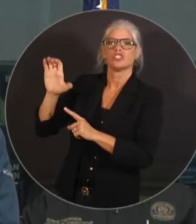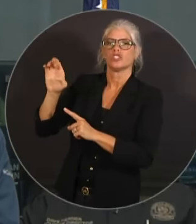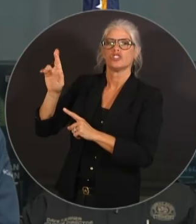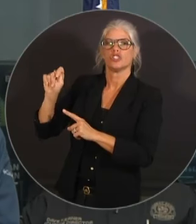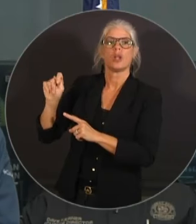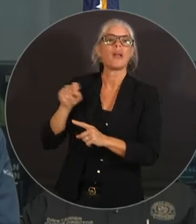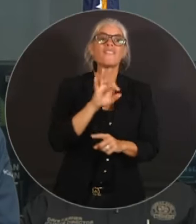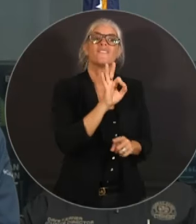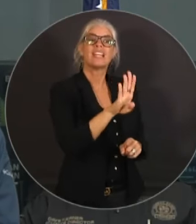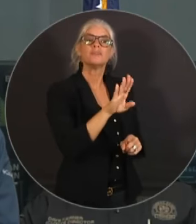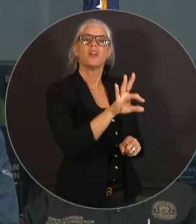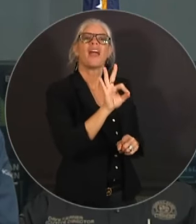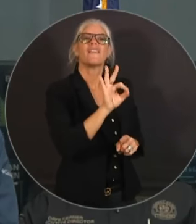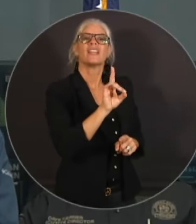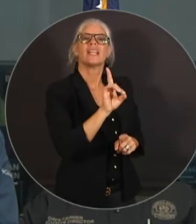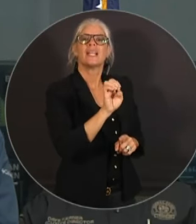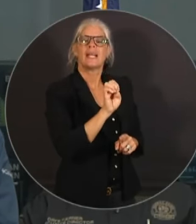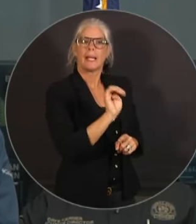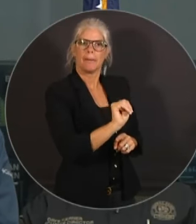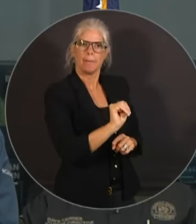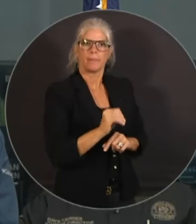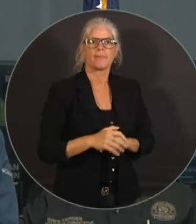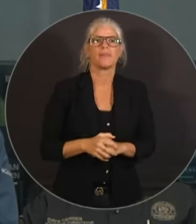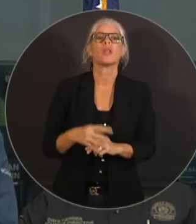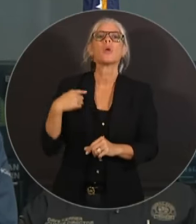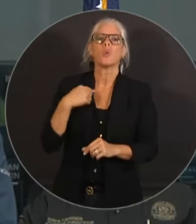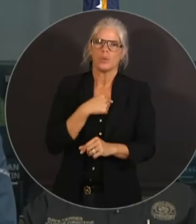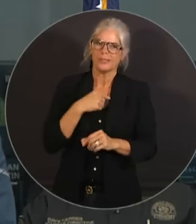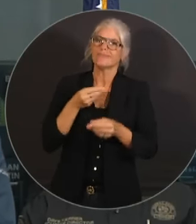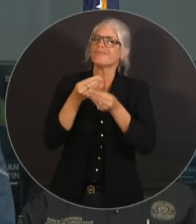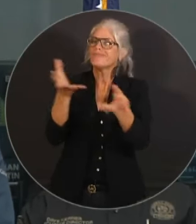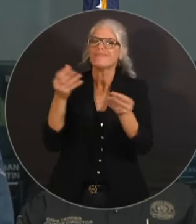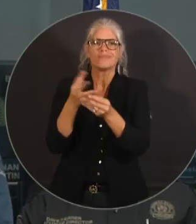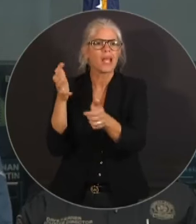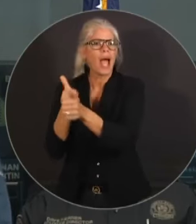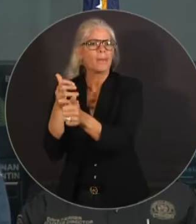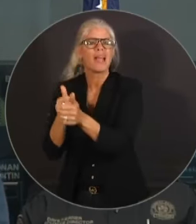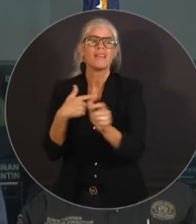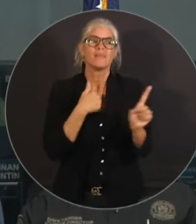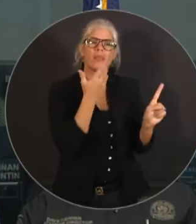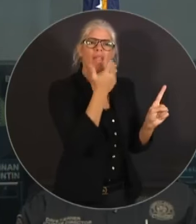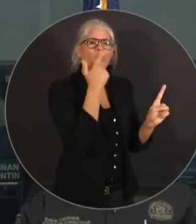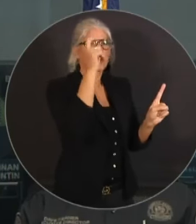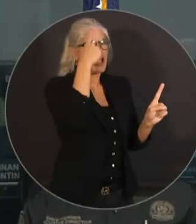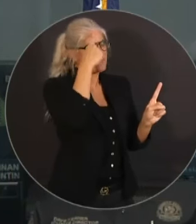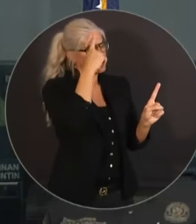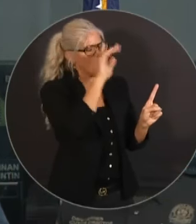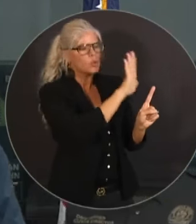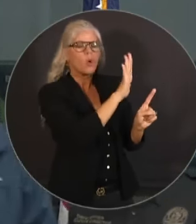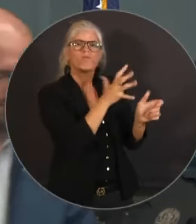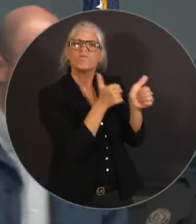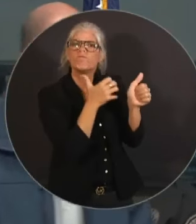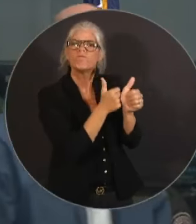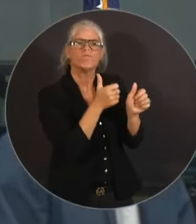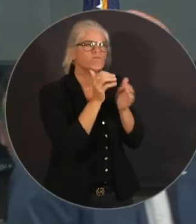FDEM, as we share those updates in real time. Thank you again, Governor, for your commitment to the residents of the state of Florida and the division.